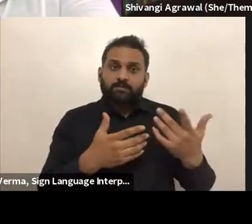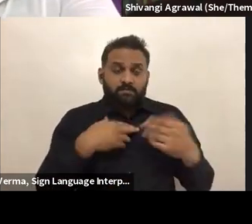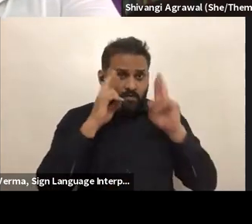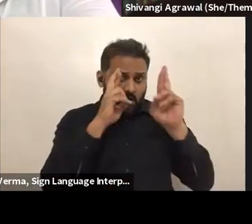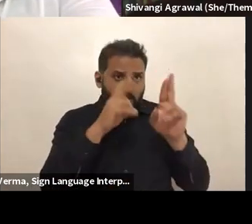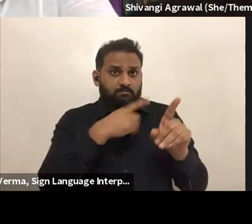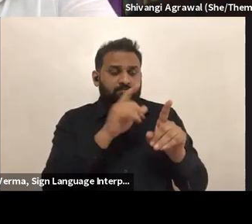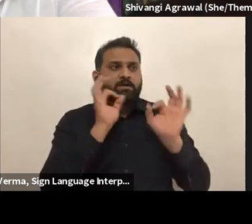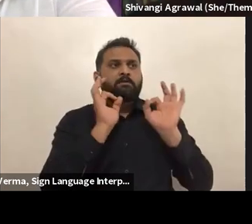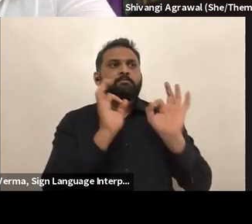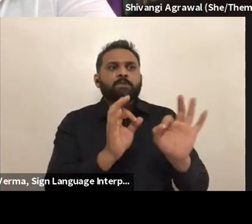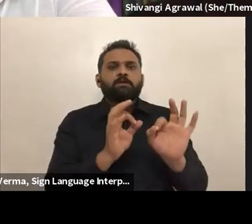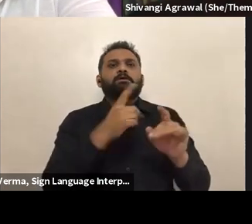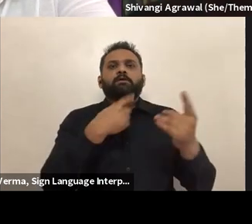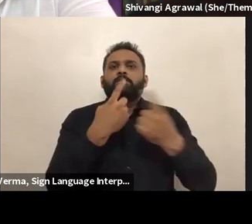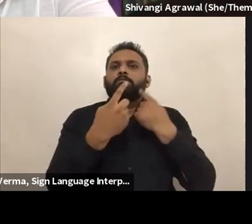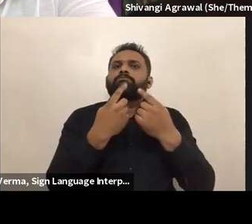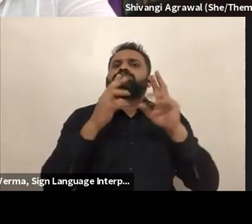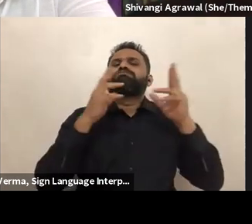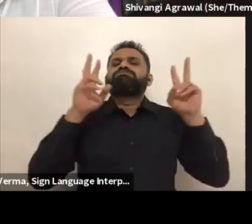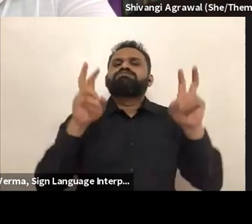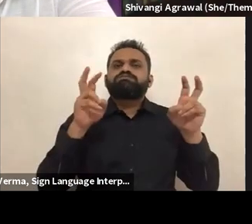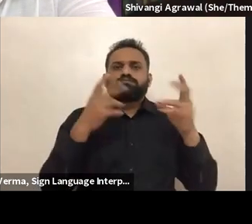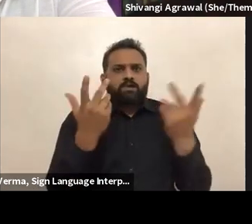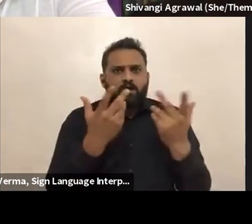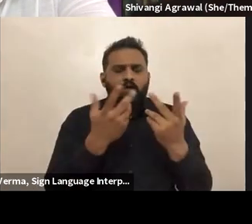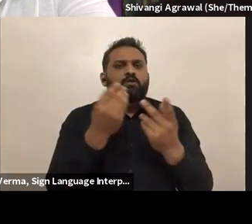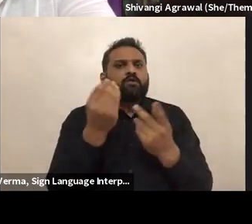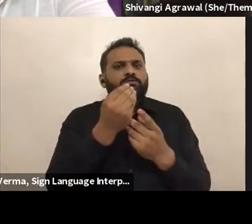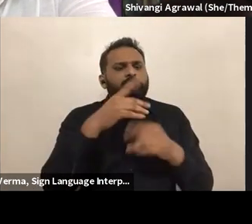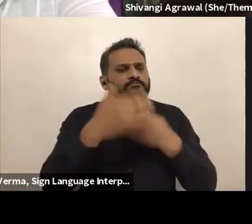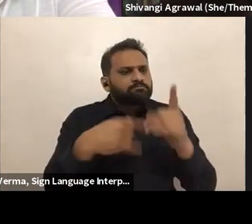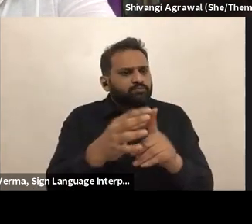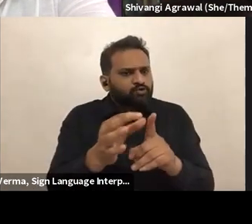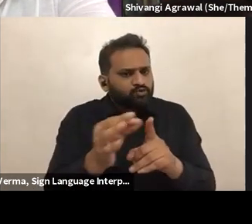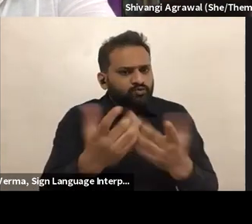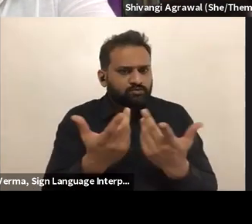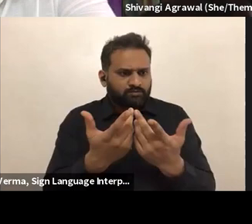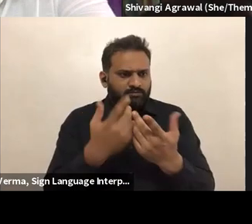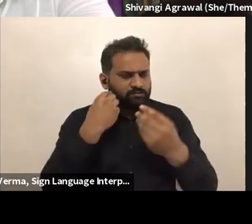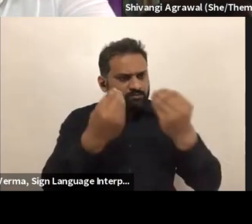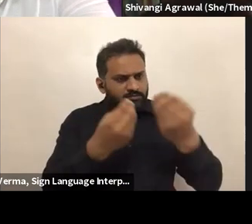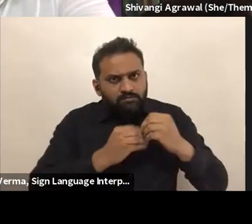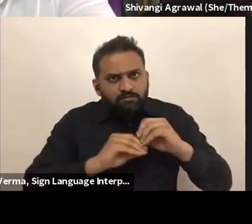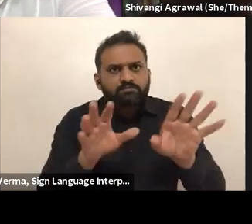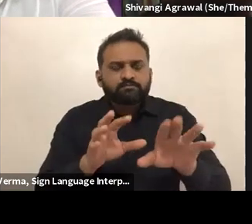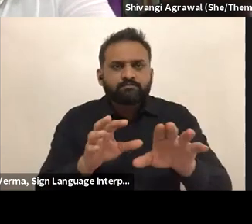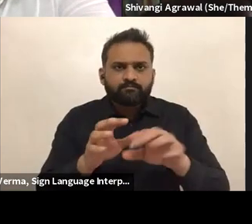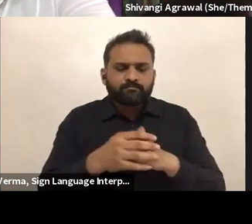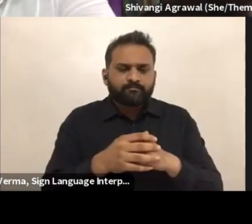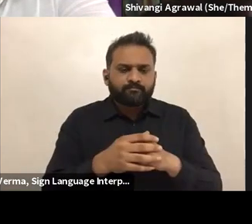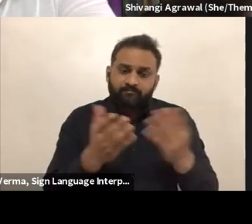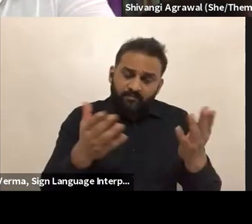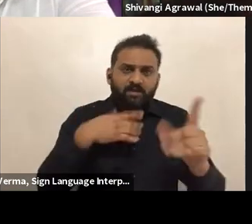the bandwidth to talk a little bit about how Samavish actually works and implements their